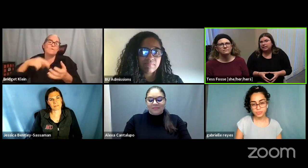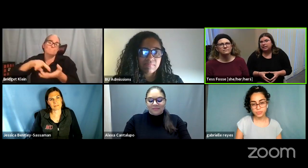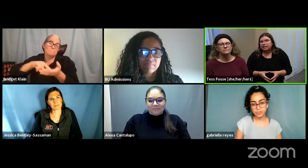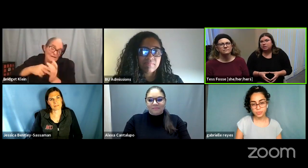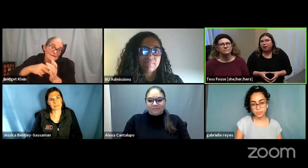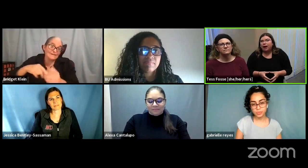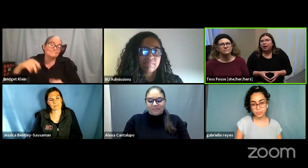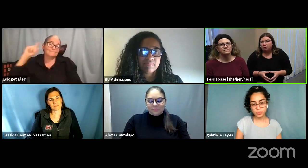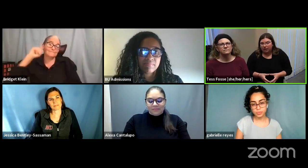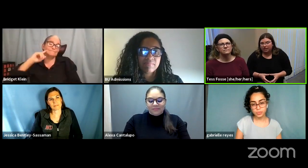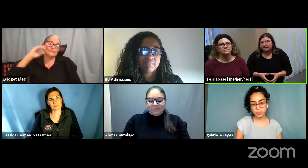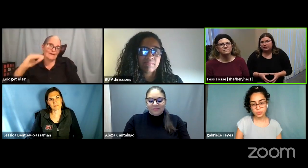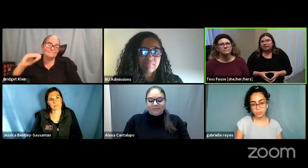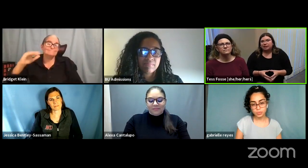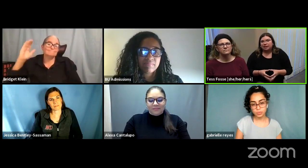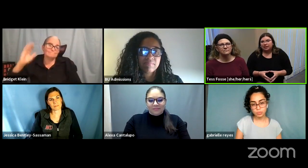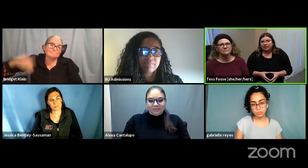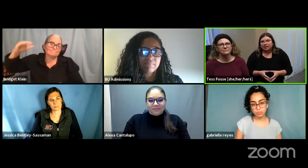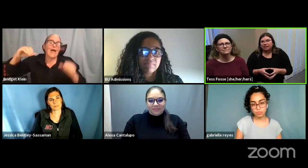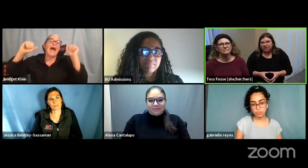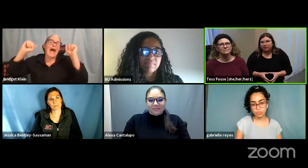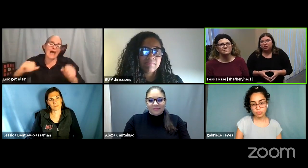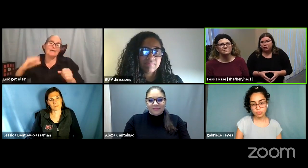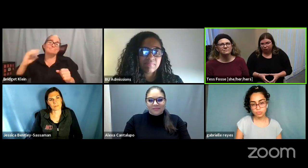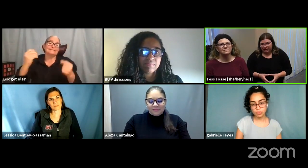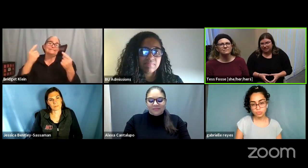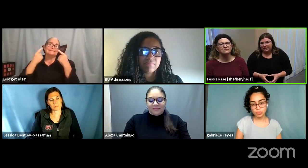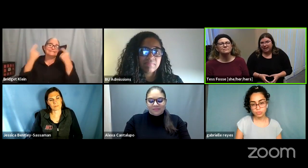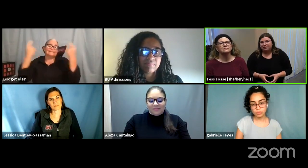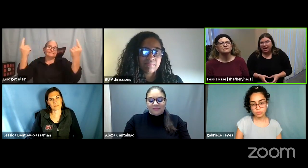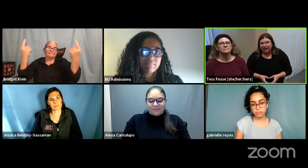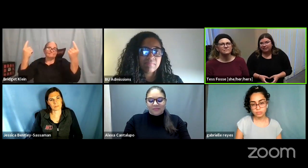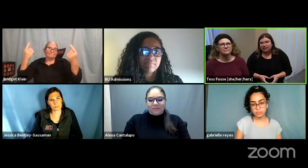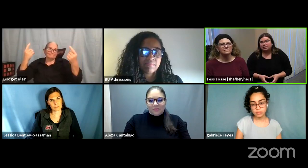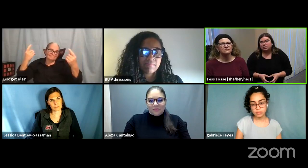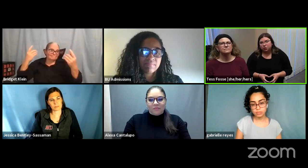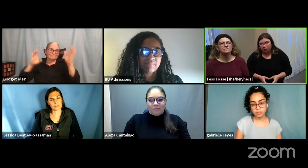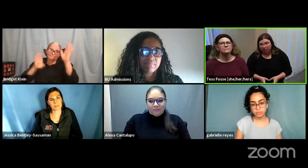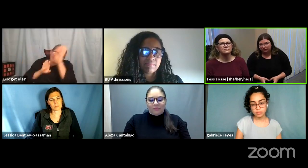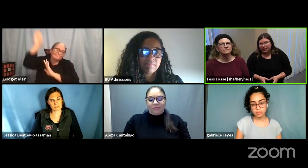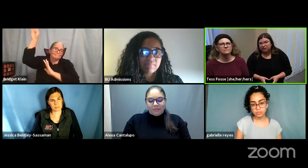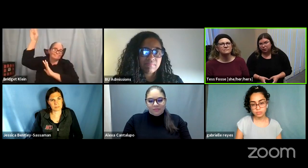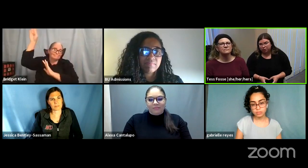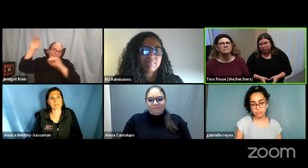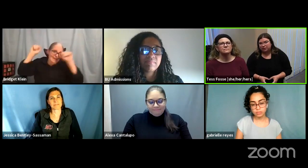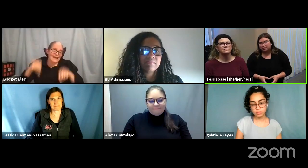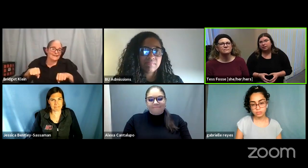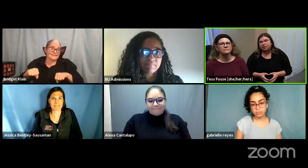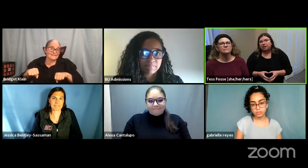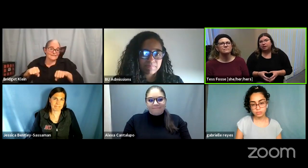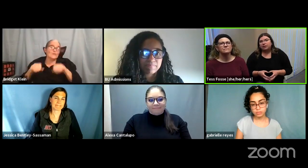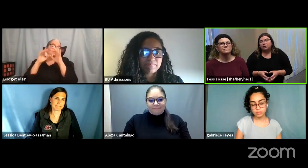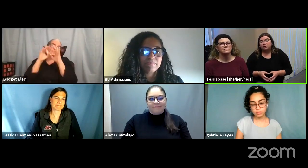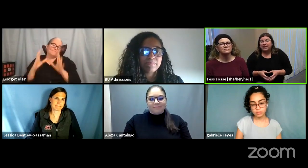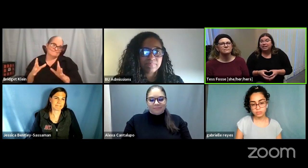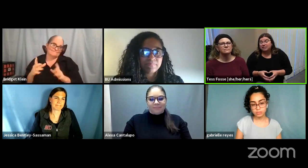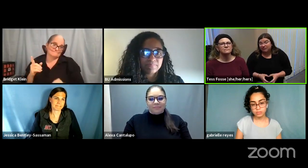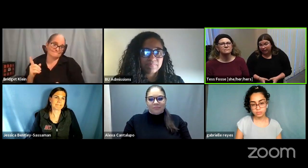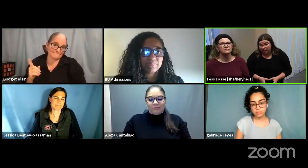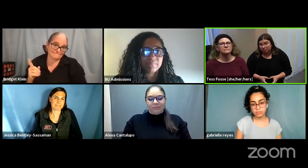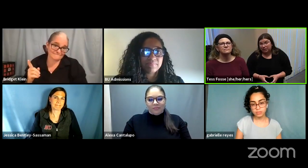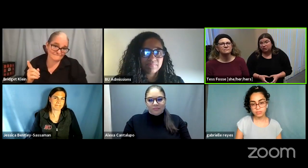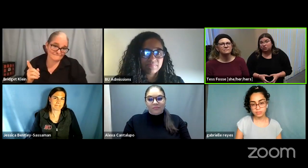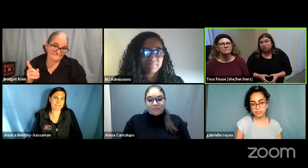signs. So I want deaf children to have access to qualified interpreters so that they